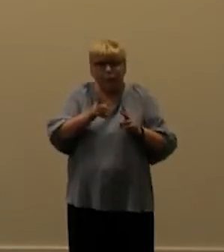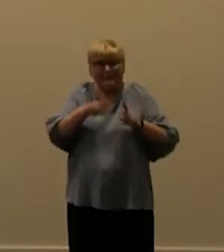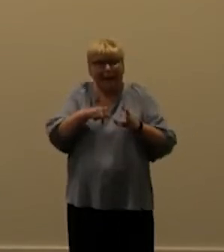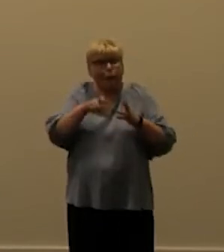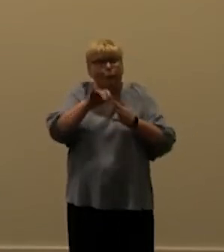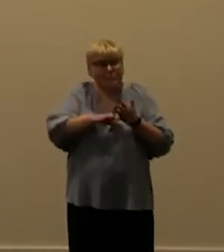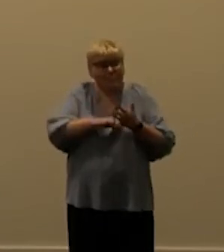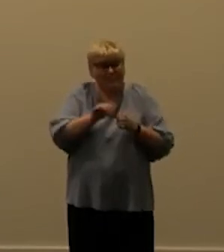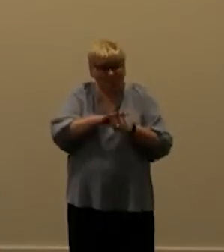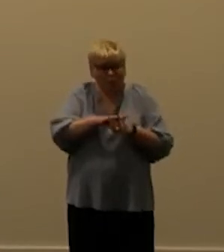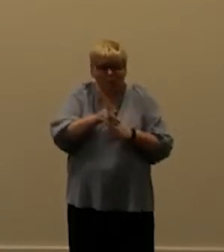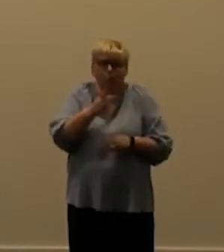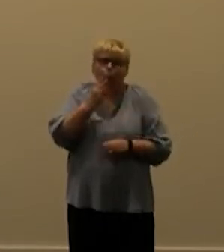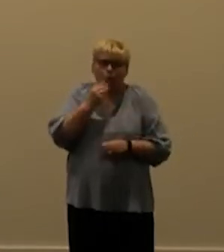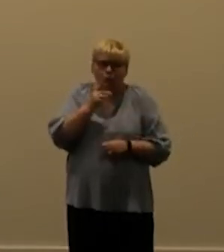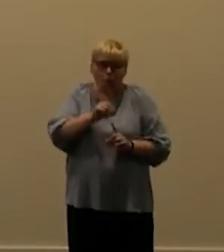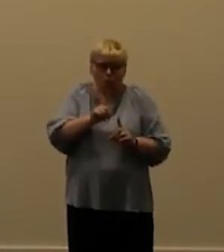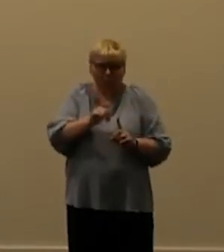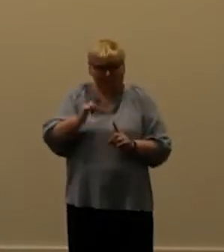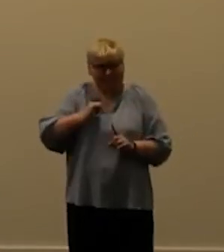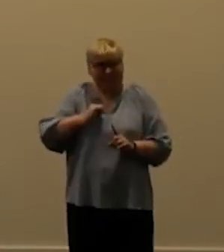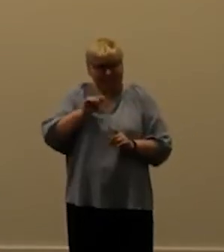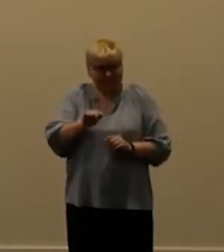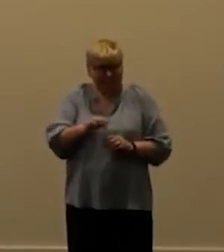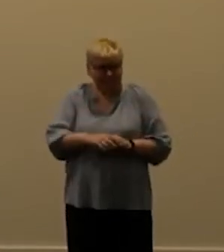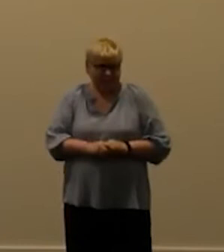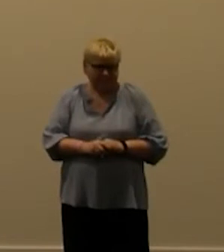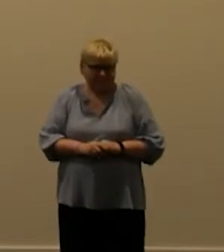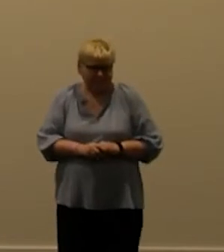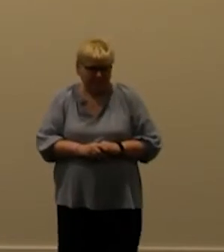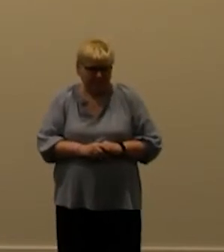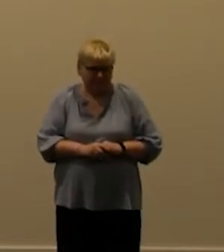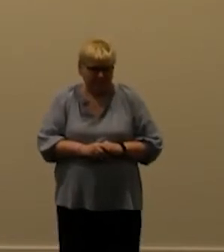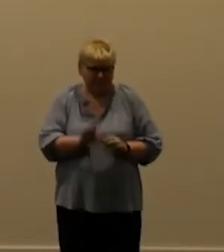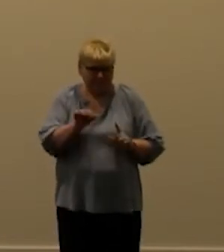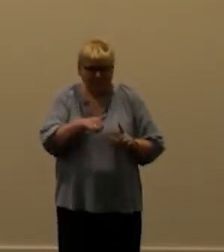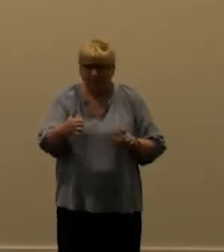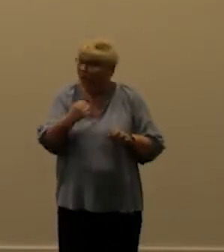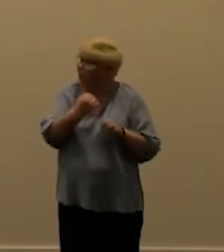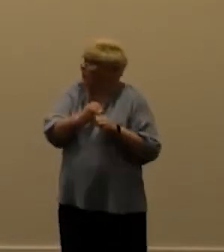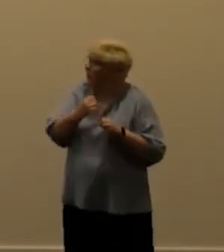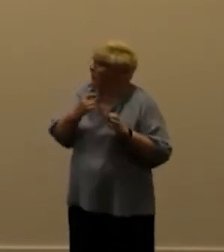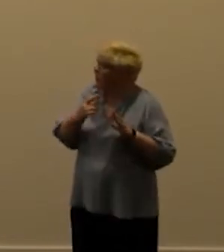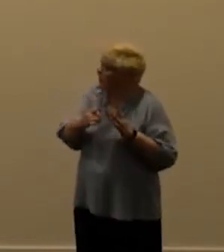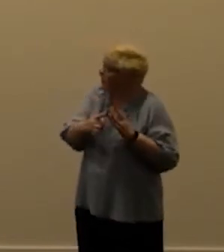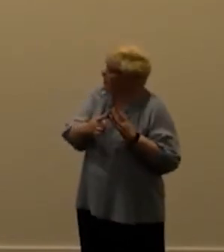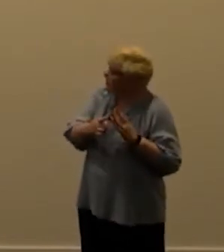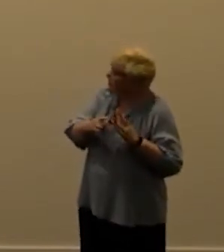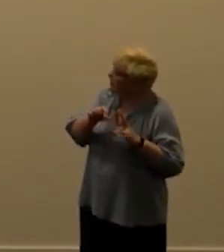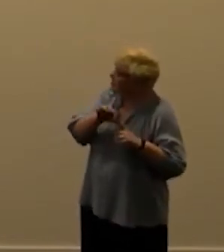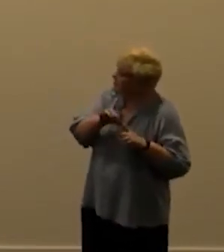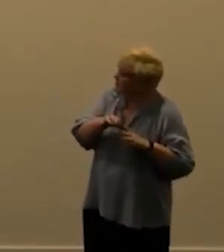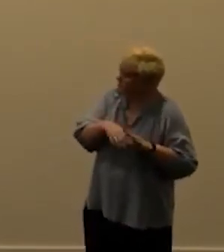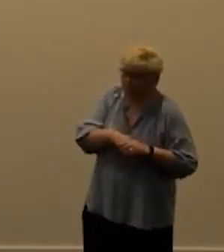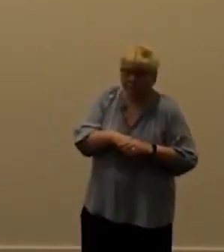anything like that, you're going to want to use an unattended kind of authentication mechanism. The next one is Git, and that's really quite key. It is part of Azure